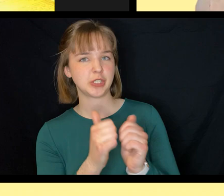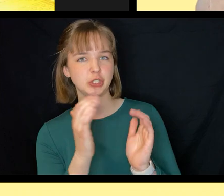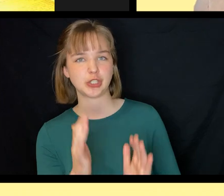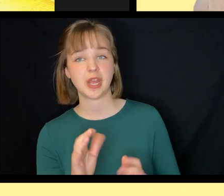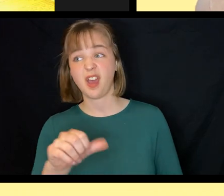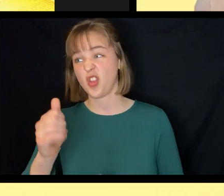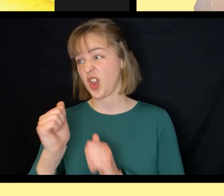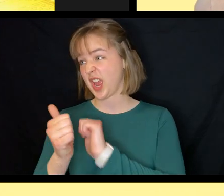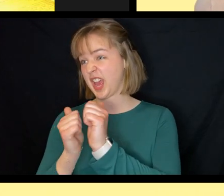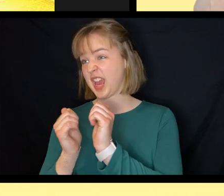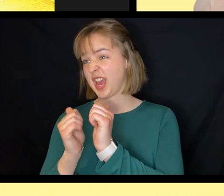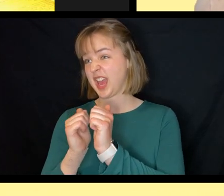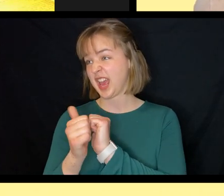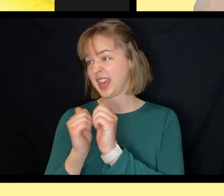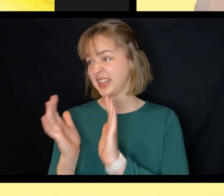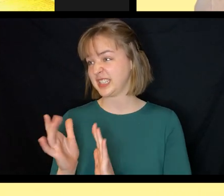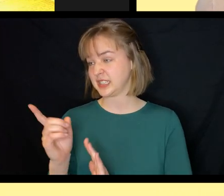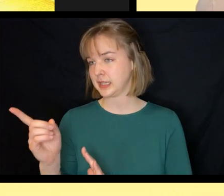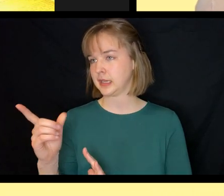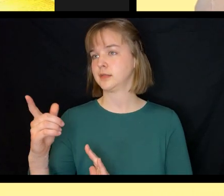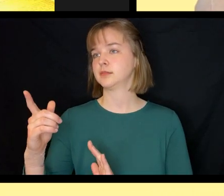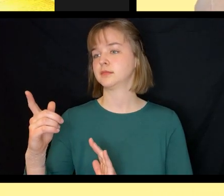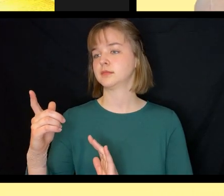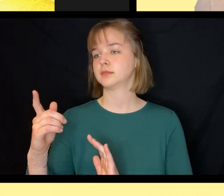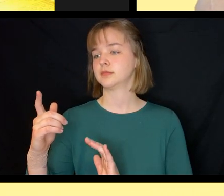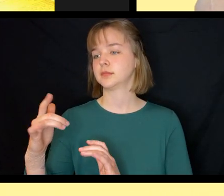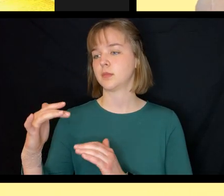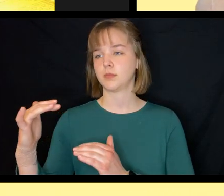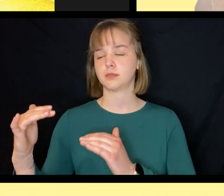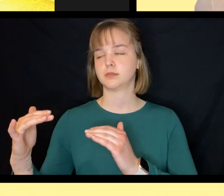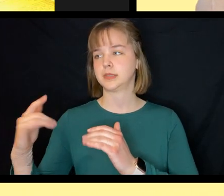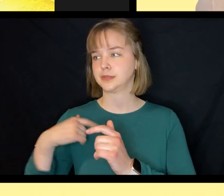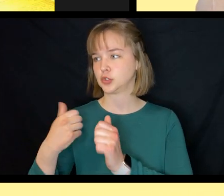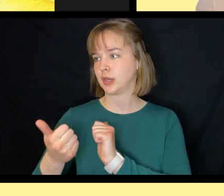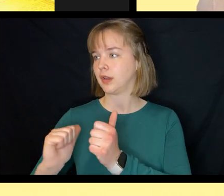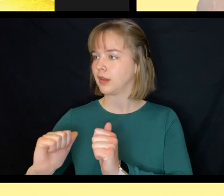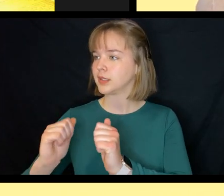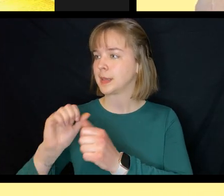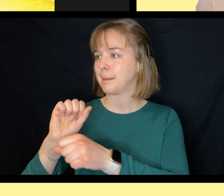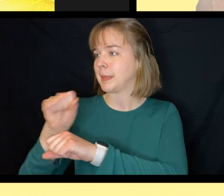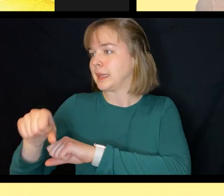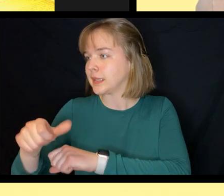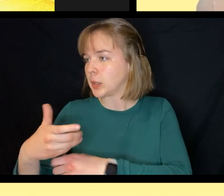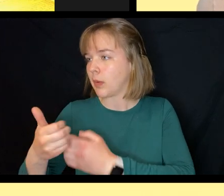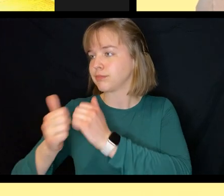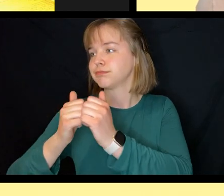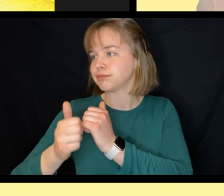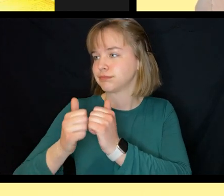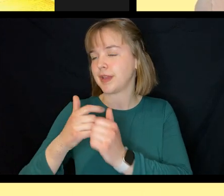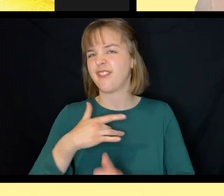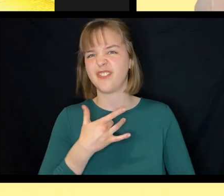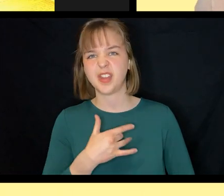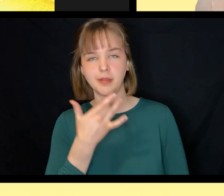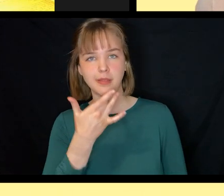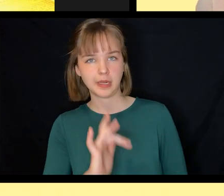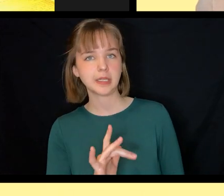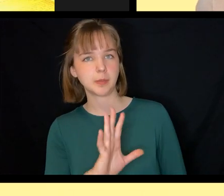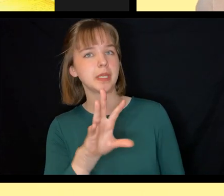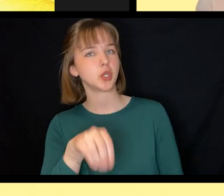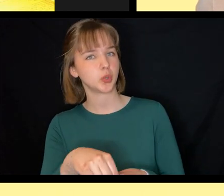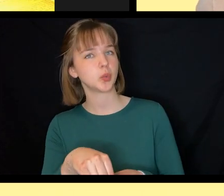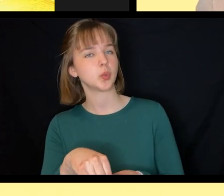the best athletes in the world. And then obviously the experience. This will be my first games if I'm fortunate enough to make the team.